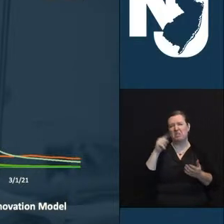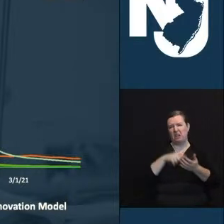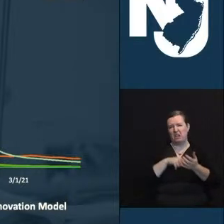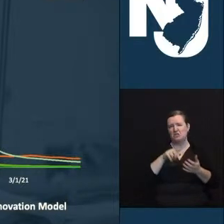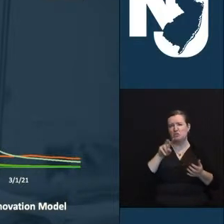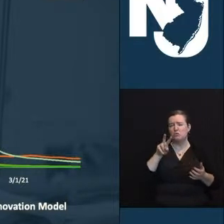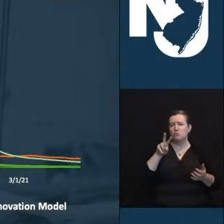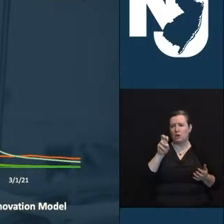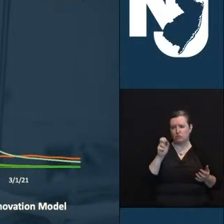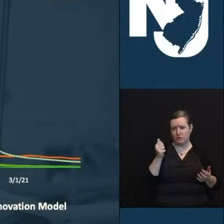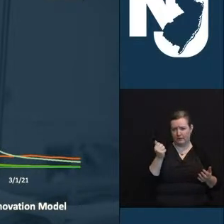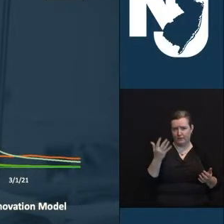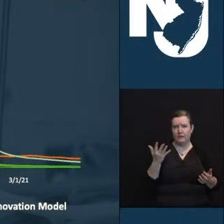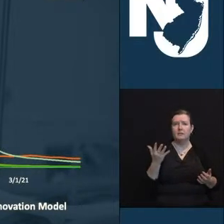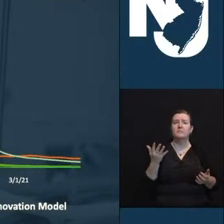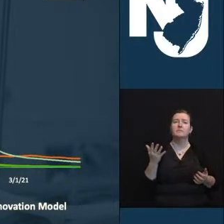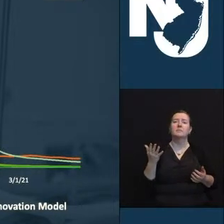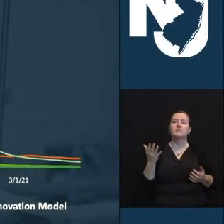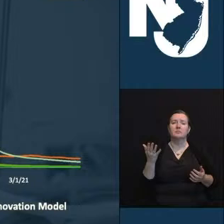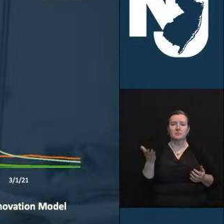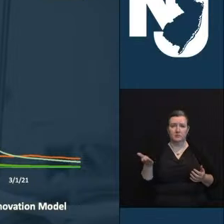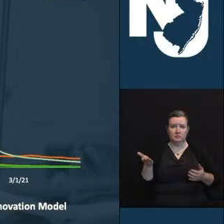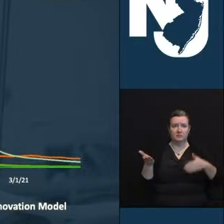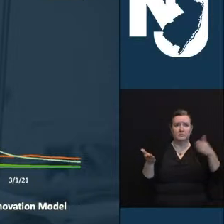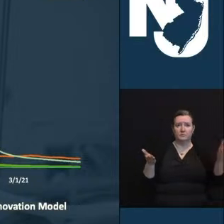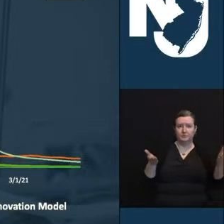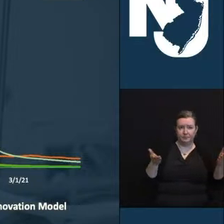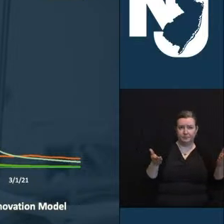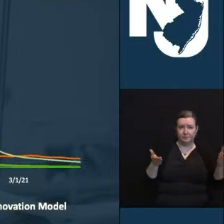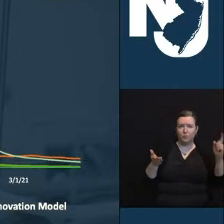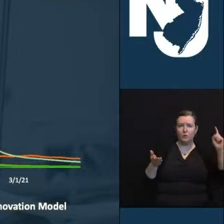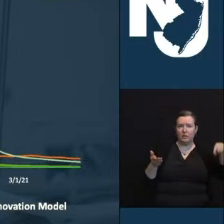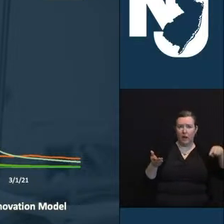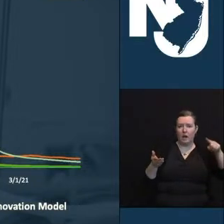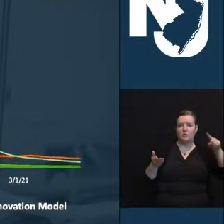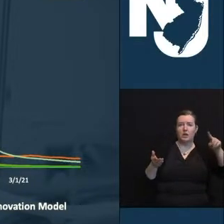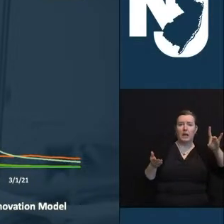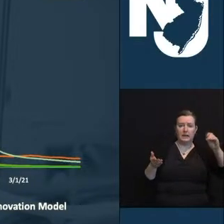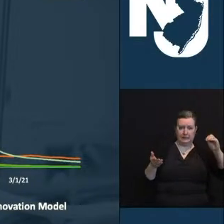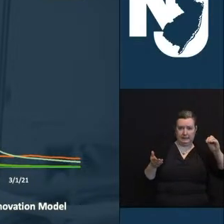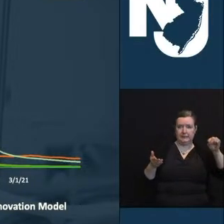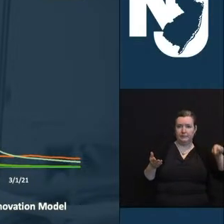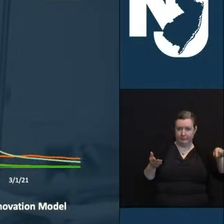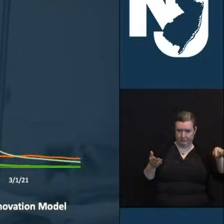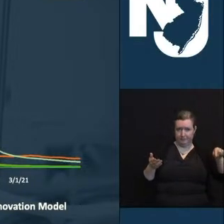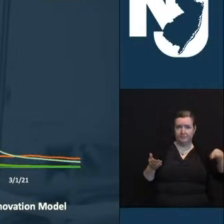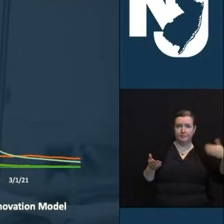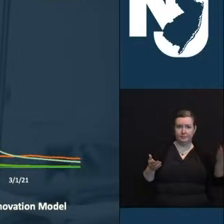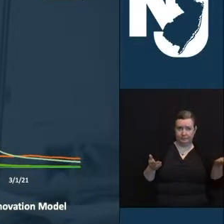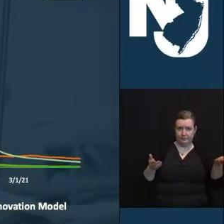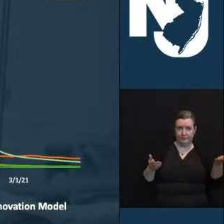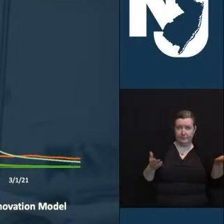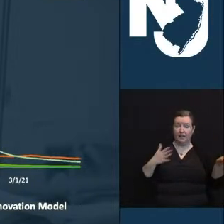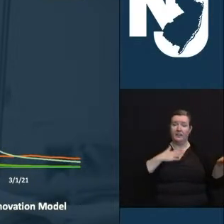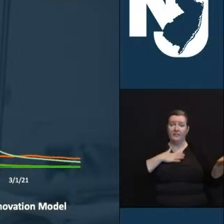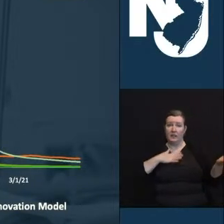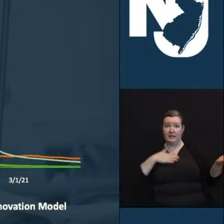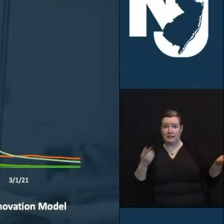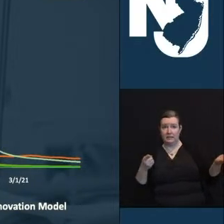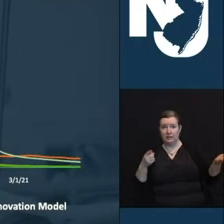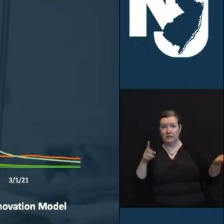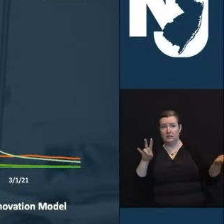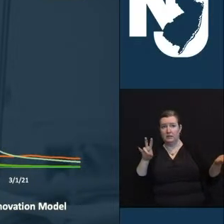1,215 for the Department of Health, 1,080 for the Office of Innovation. Ventilator use, respectively, 788